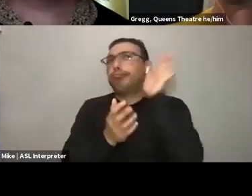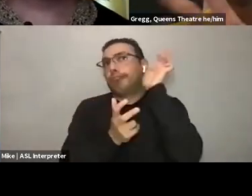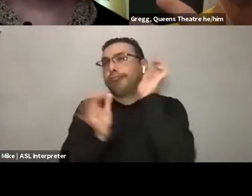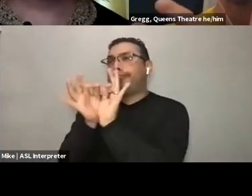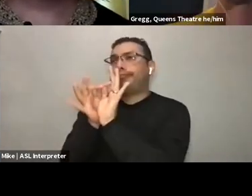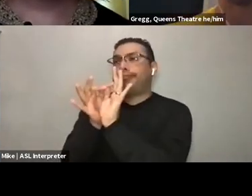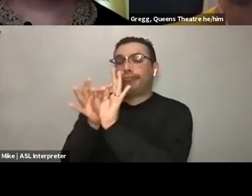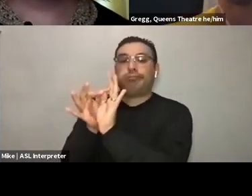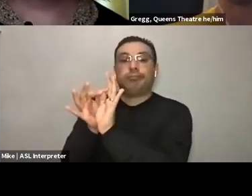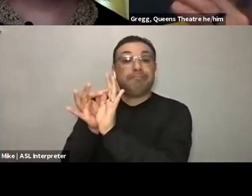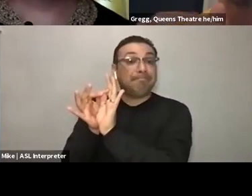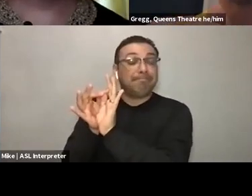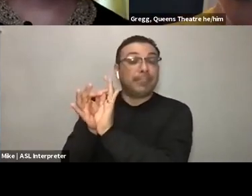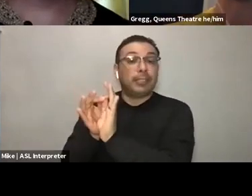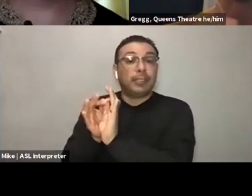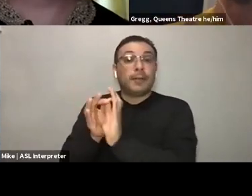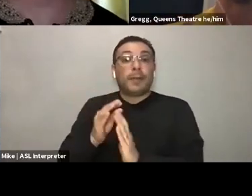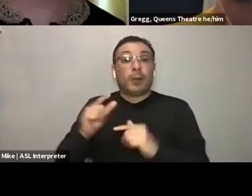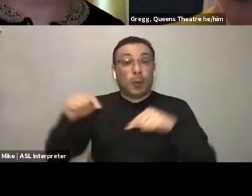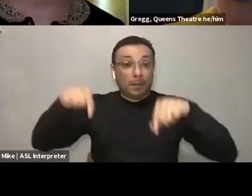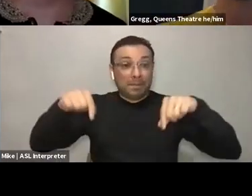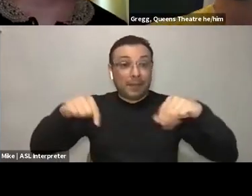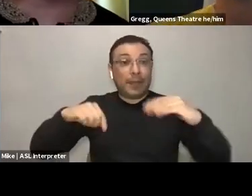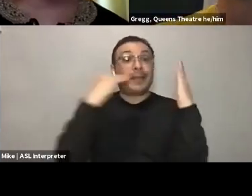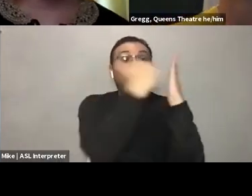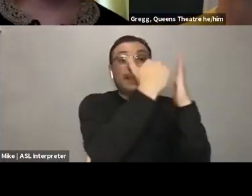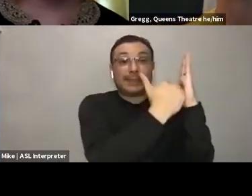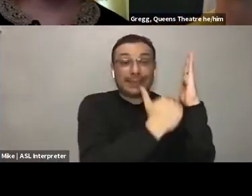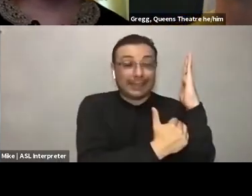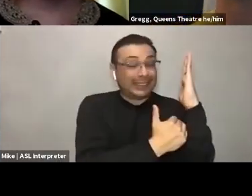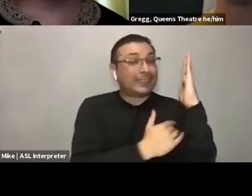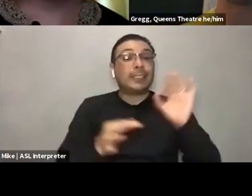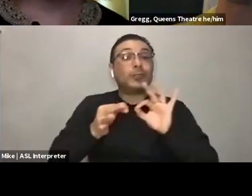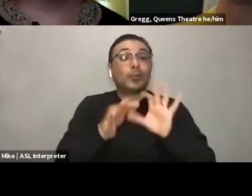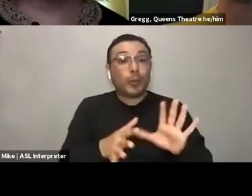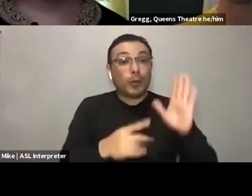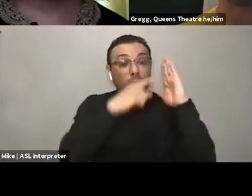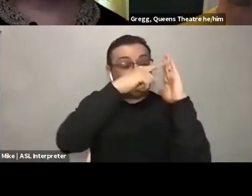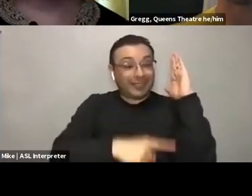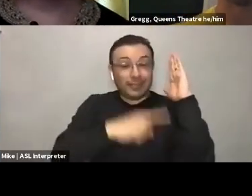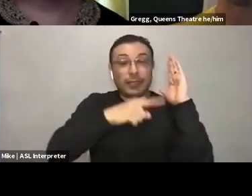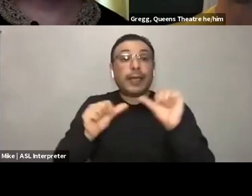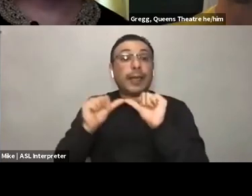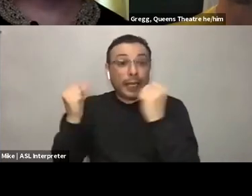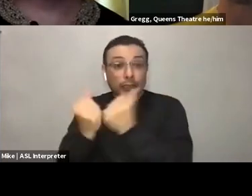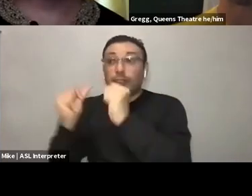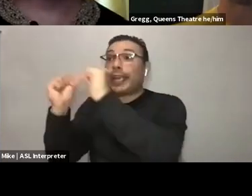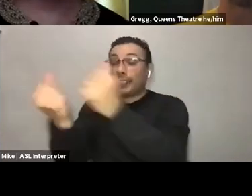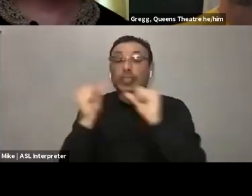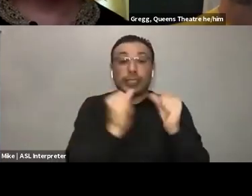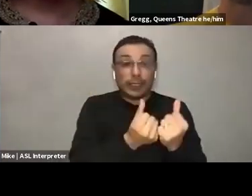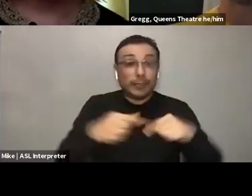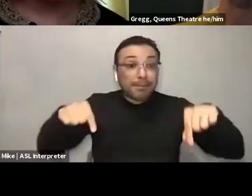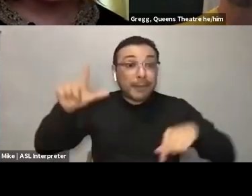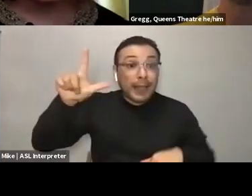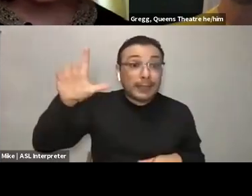the years, a list, uh, of interpreters and we have various, um, uh, agencies that we use. LCIS who is interpreting